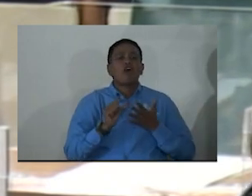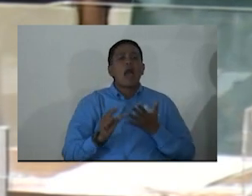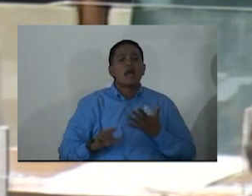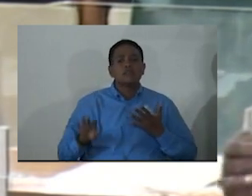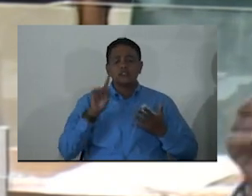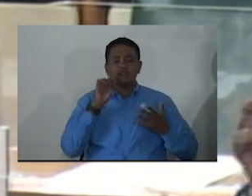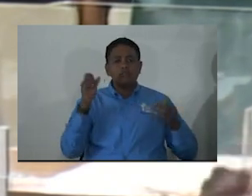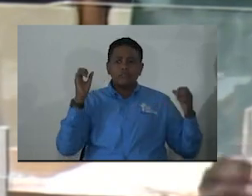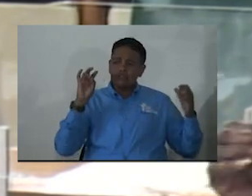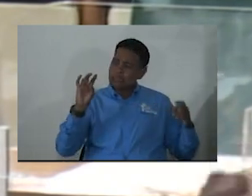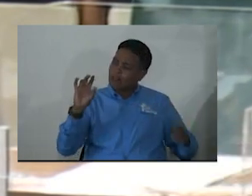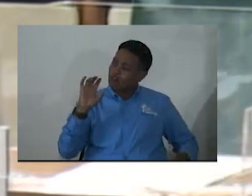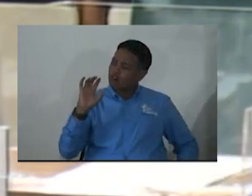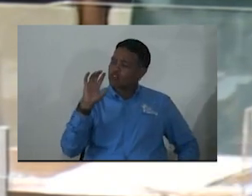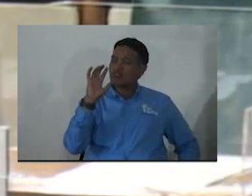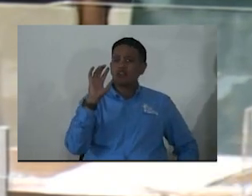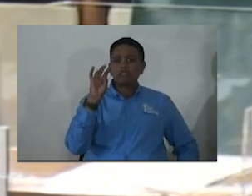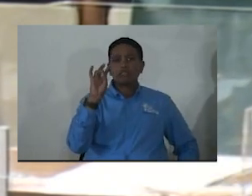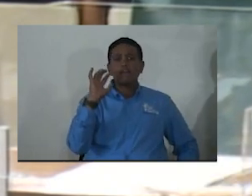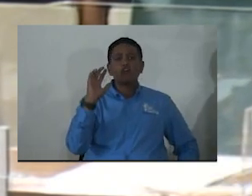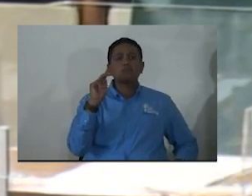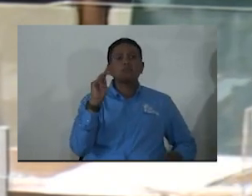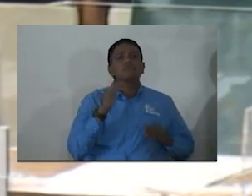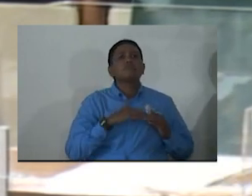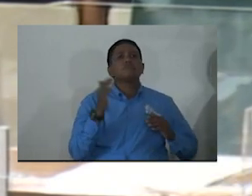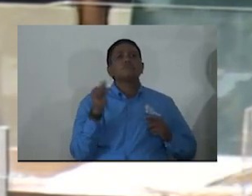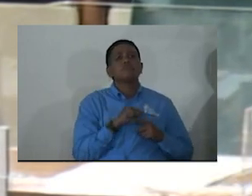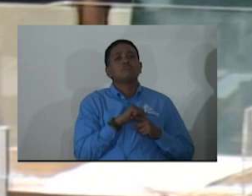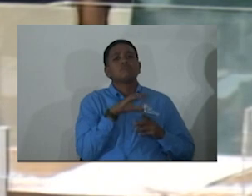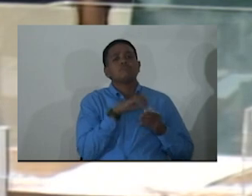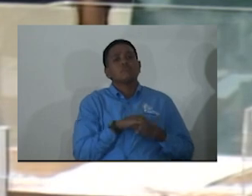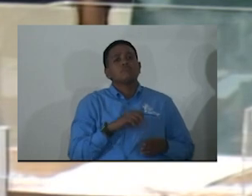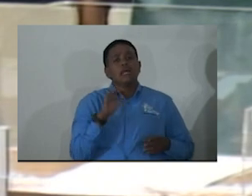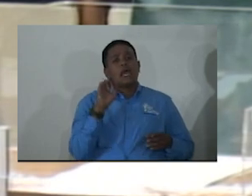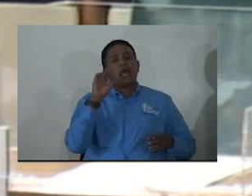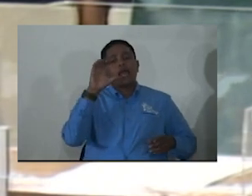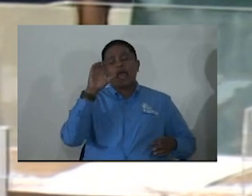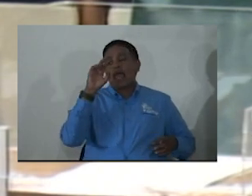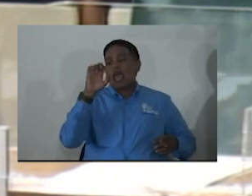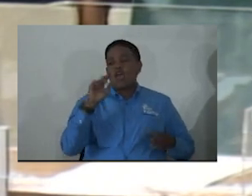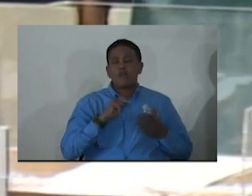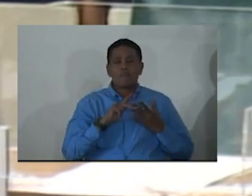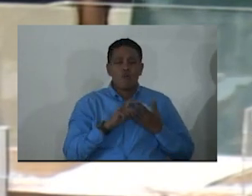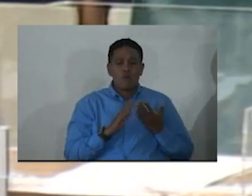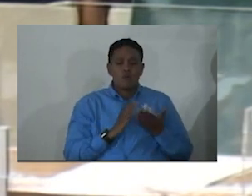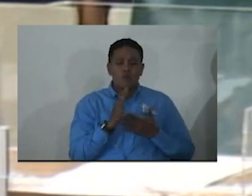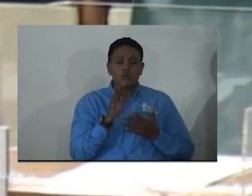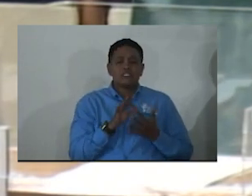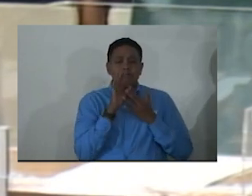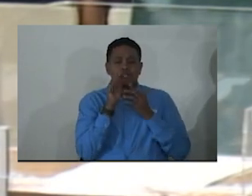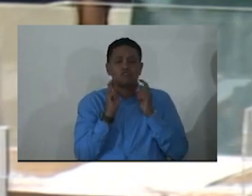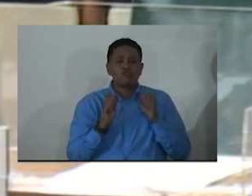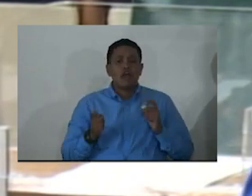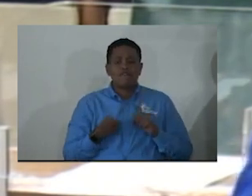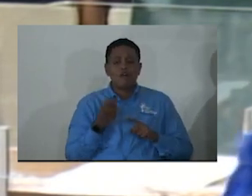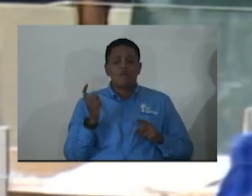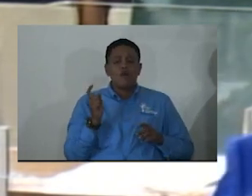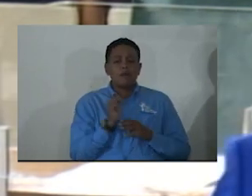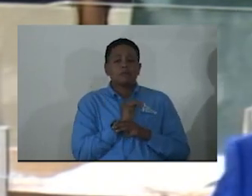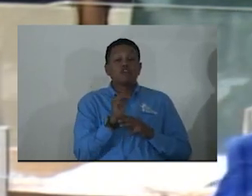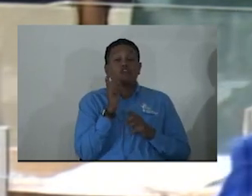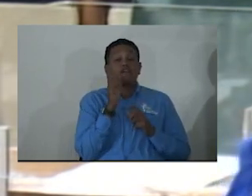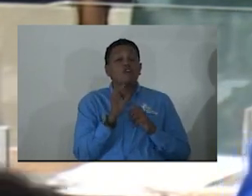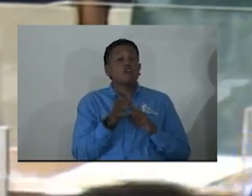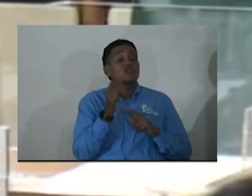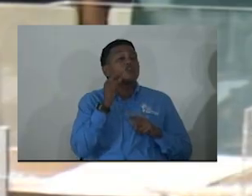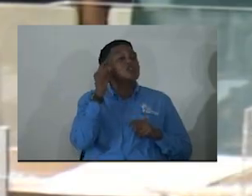to 700-plus practitioners through the care program and through special grants from the Ministry of